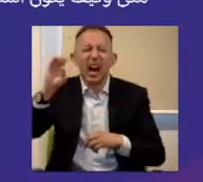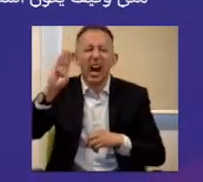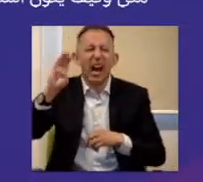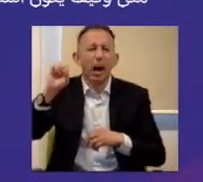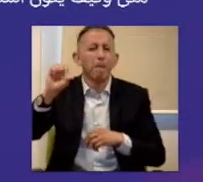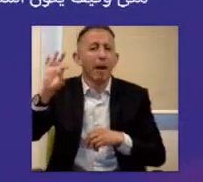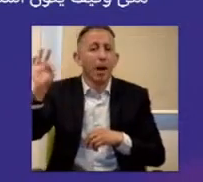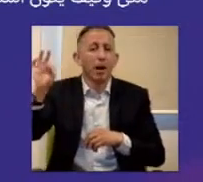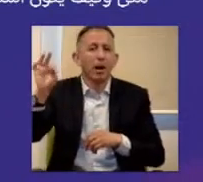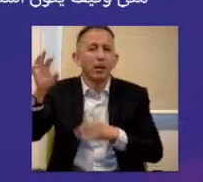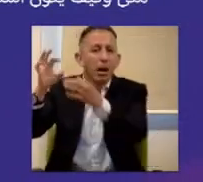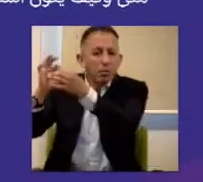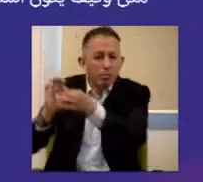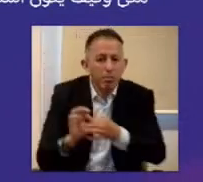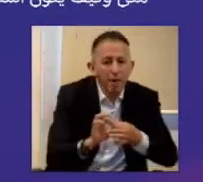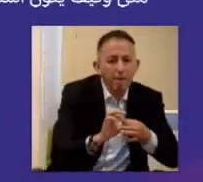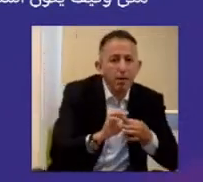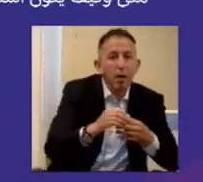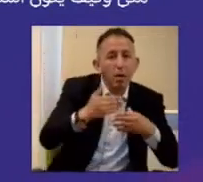Rabat.